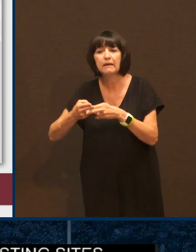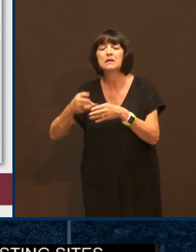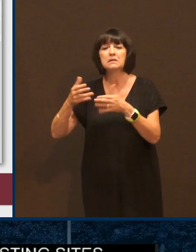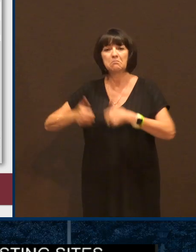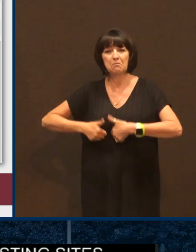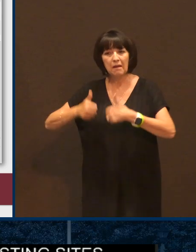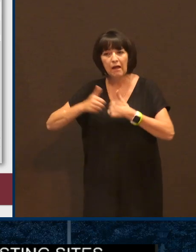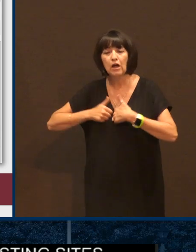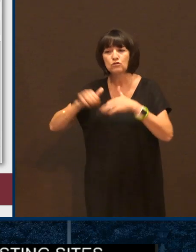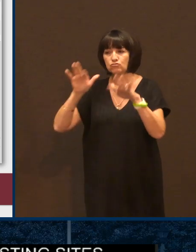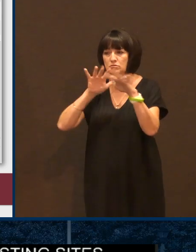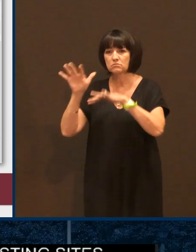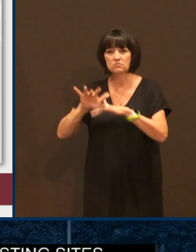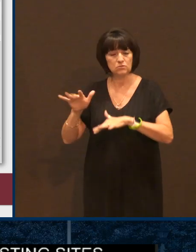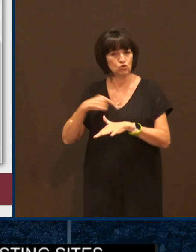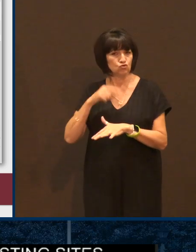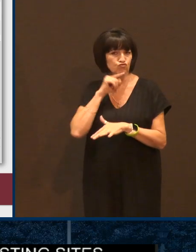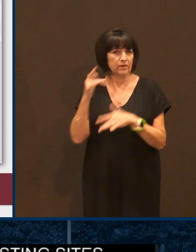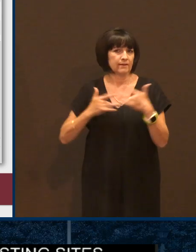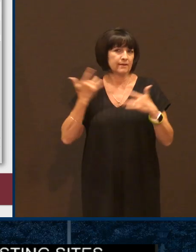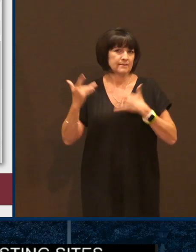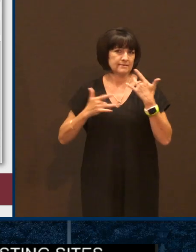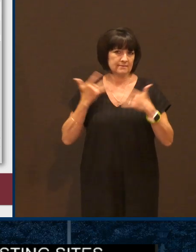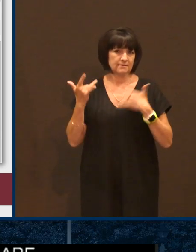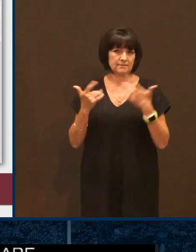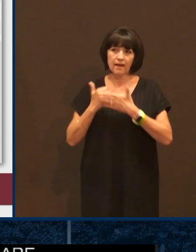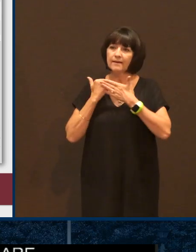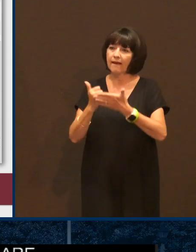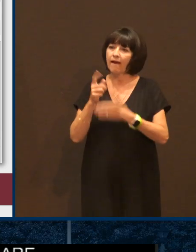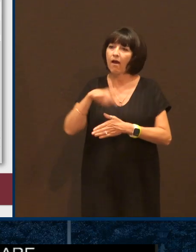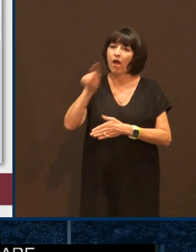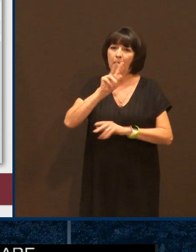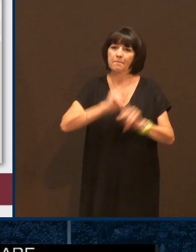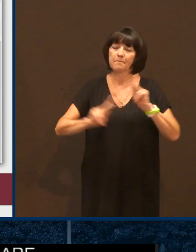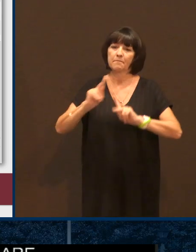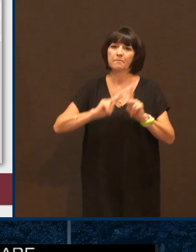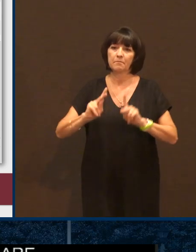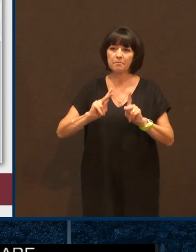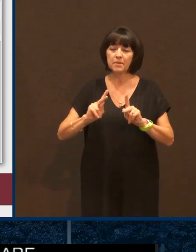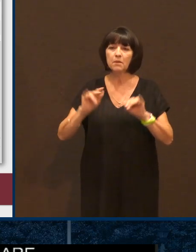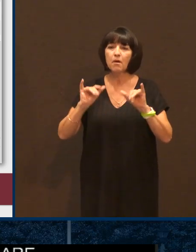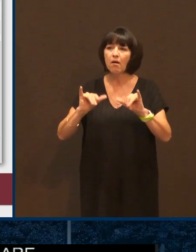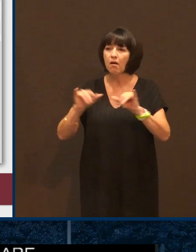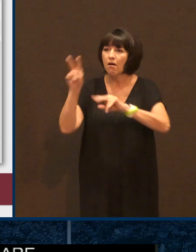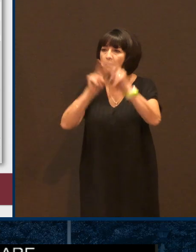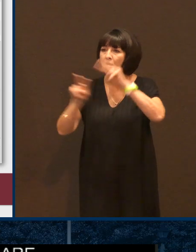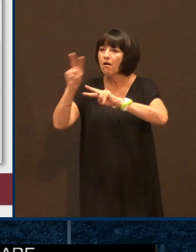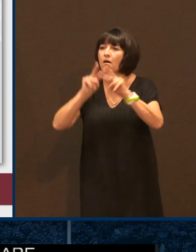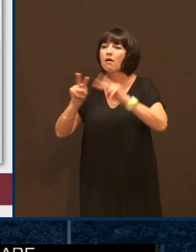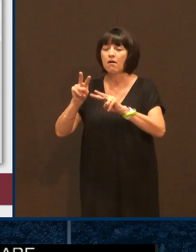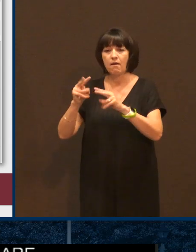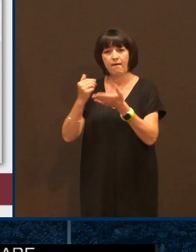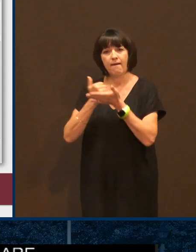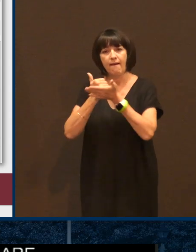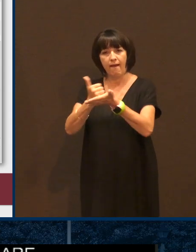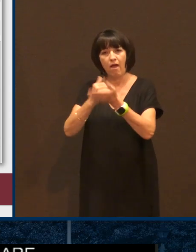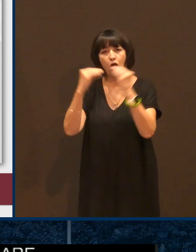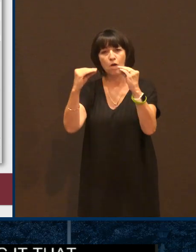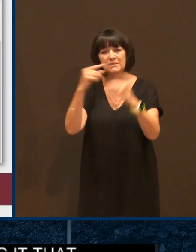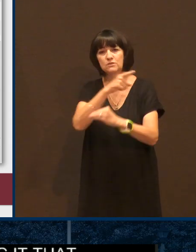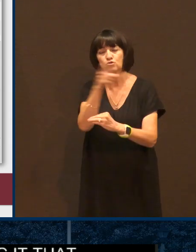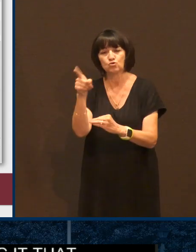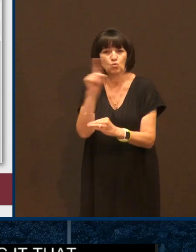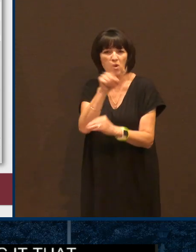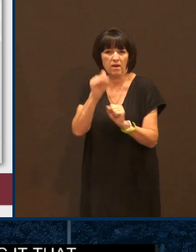that tool and making that much easier for the public to know what testing options are available as well. So